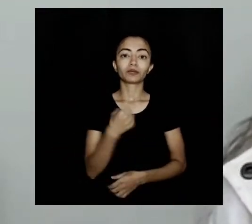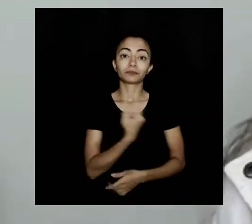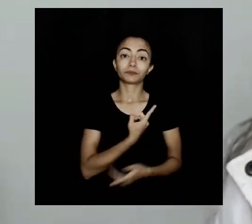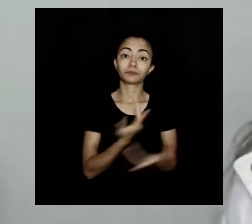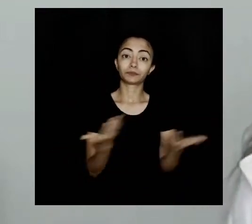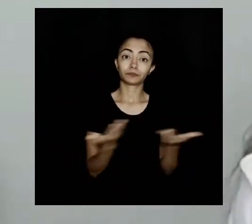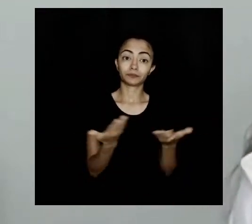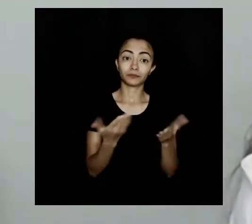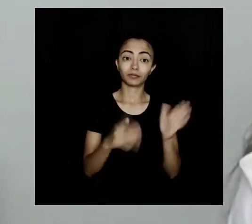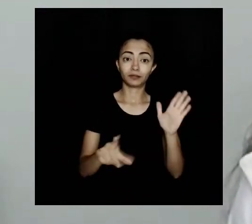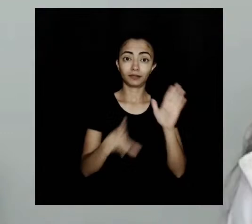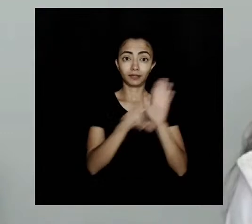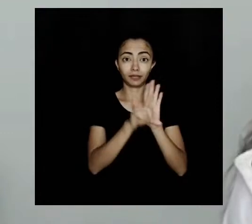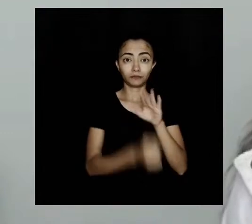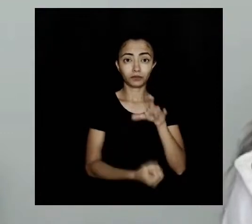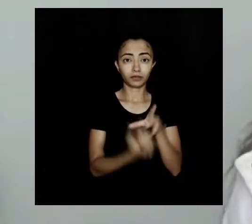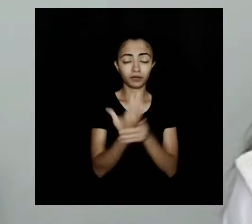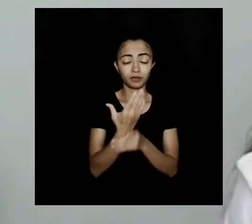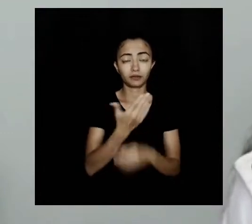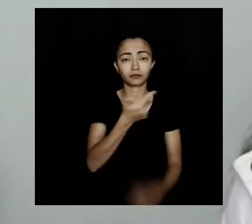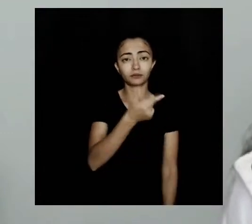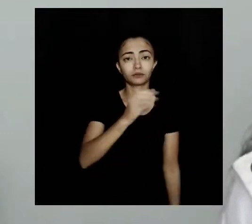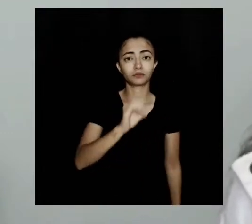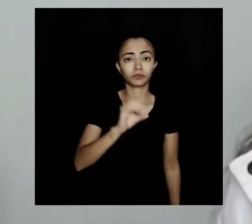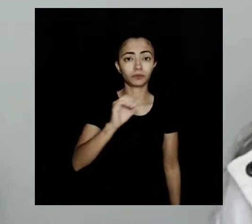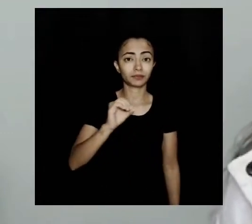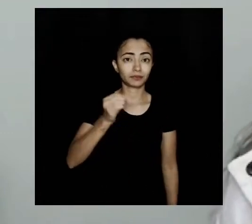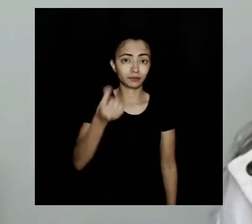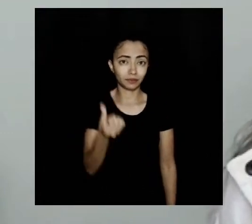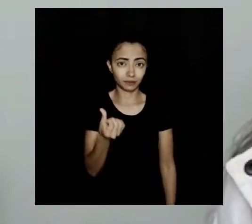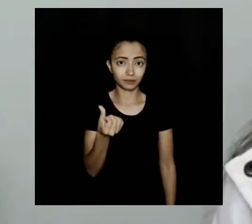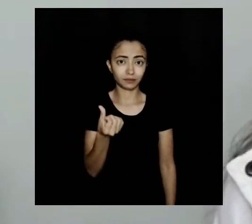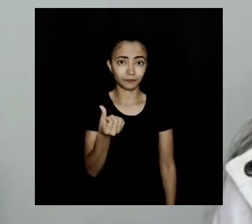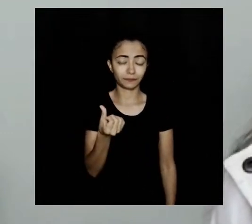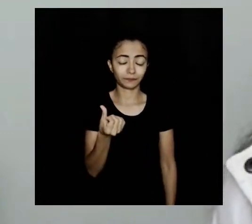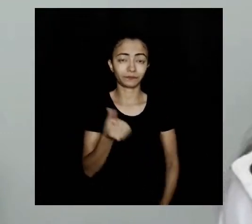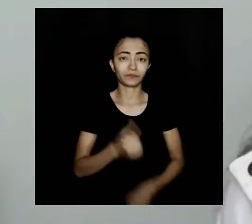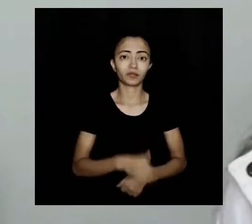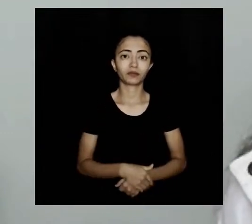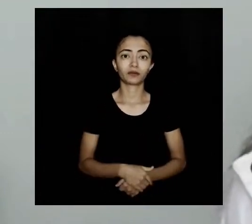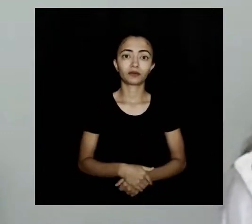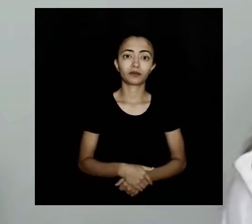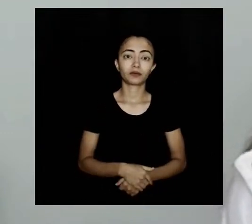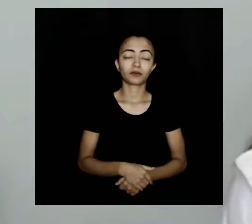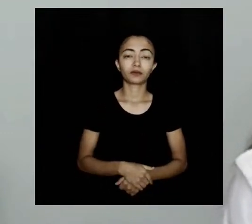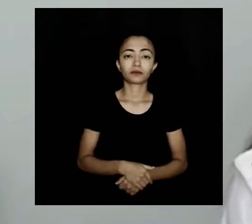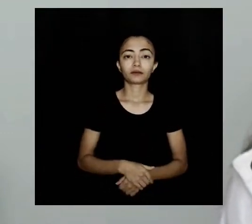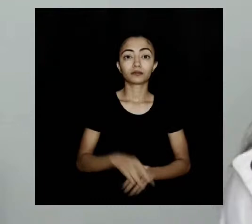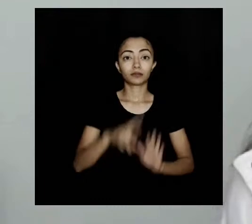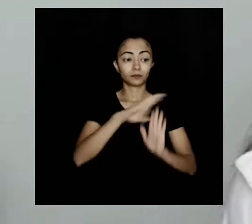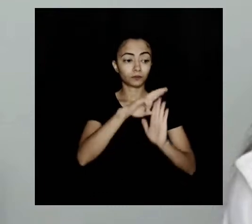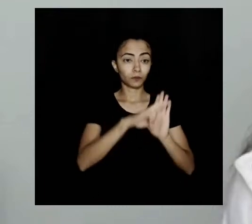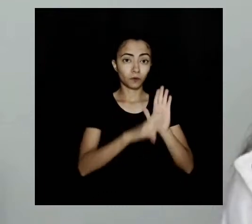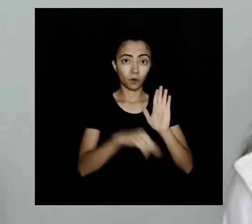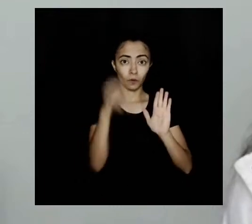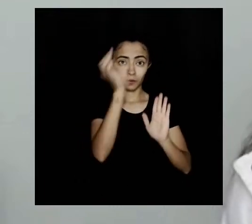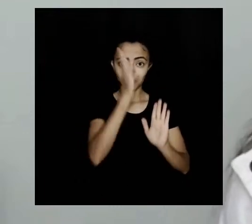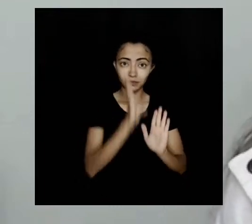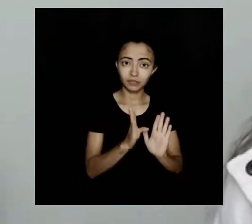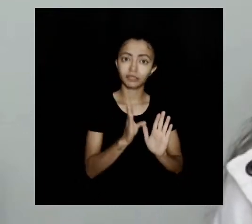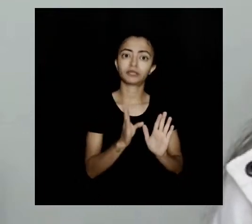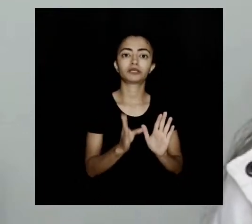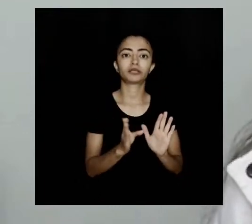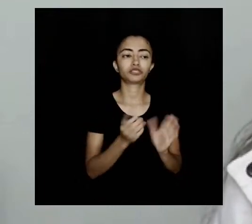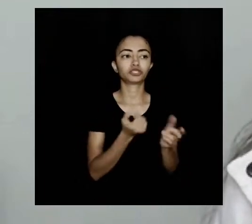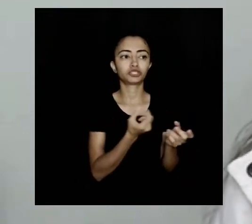in BICAL and the 256 created in 2006, which is known here as